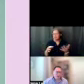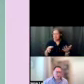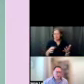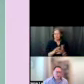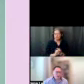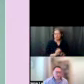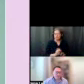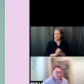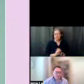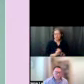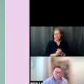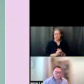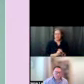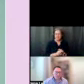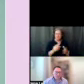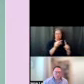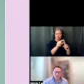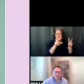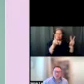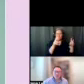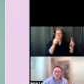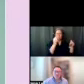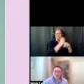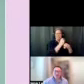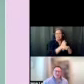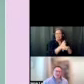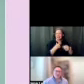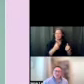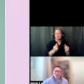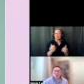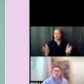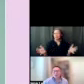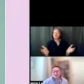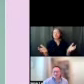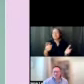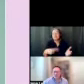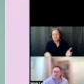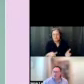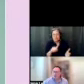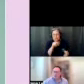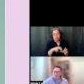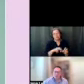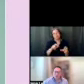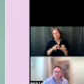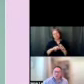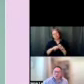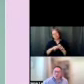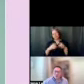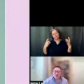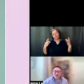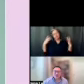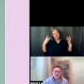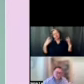really, when I say fight, it's just to spur us all on. It's don't be too content and sit back. It's